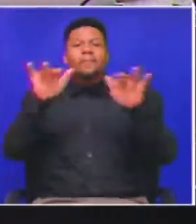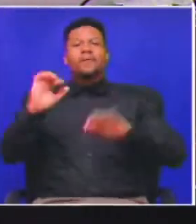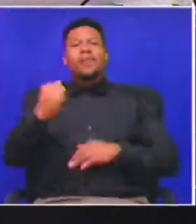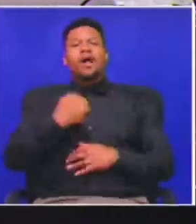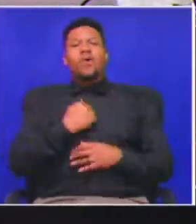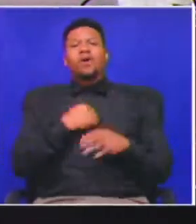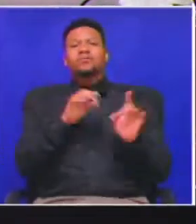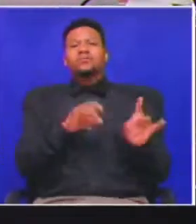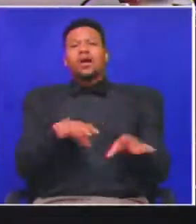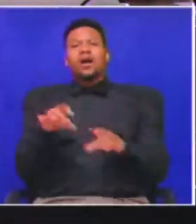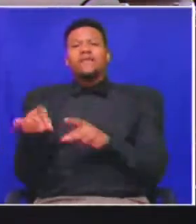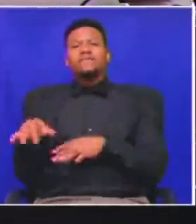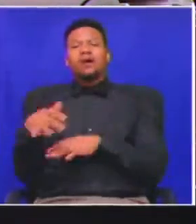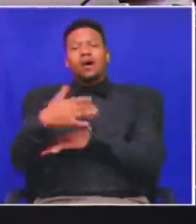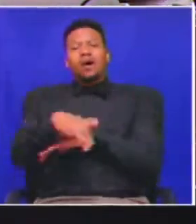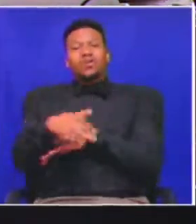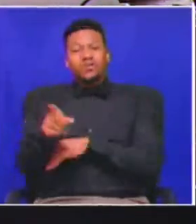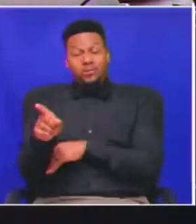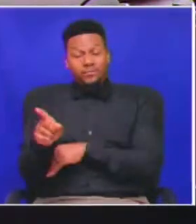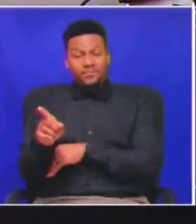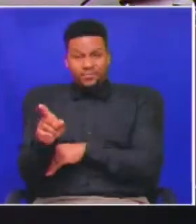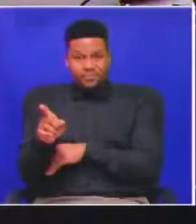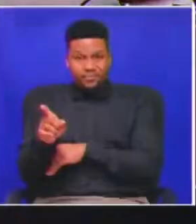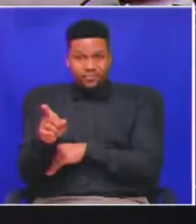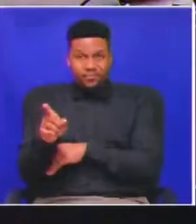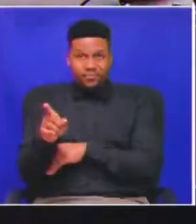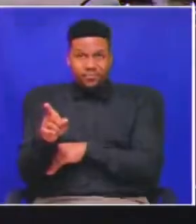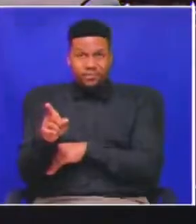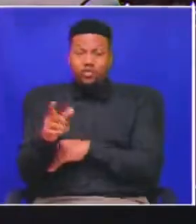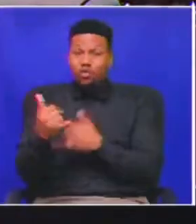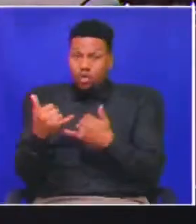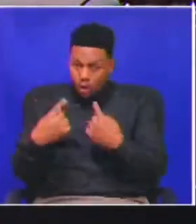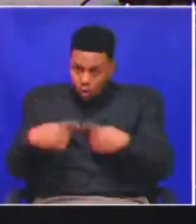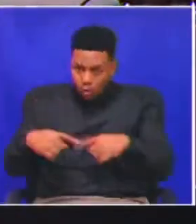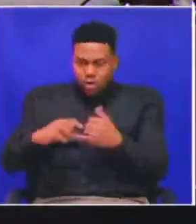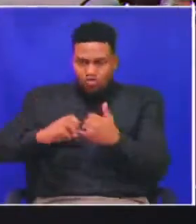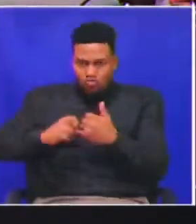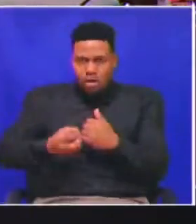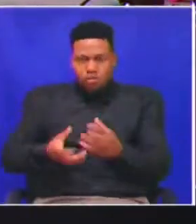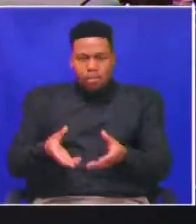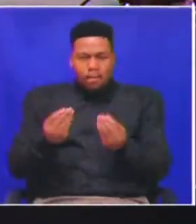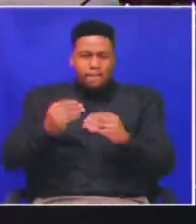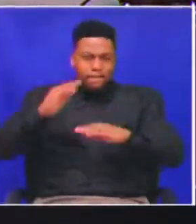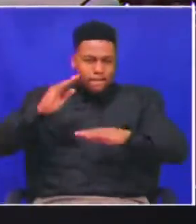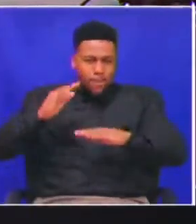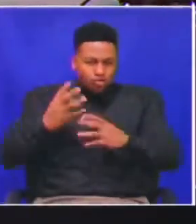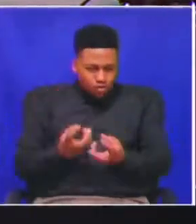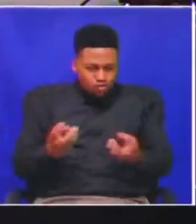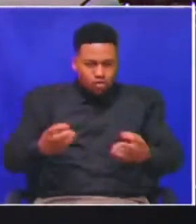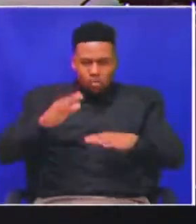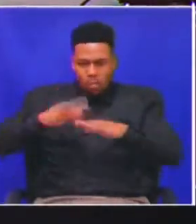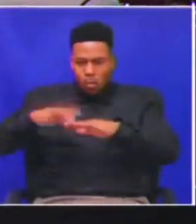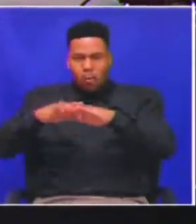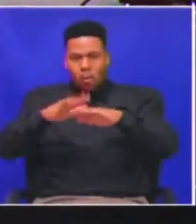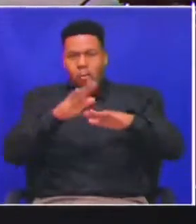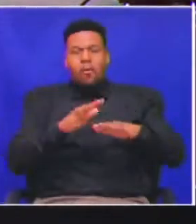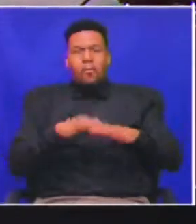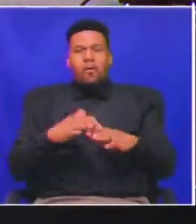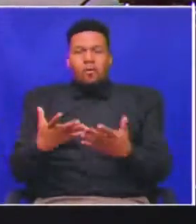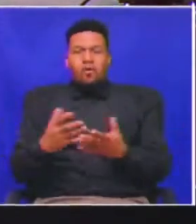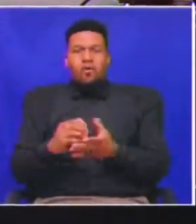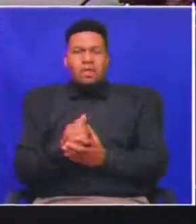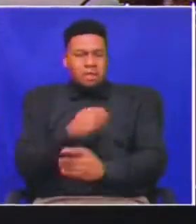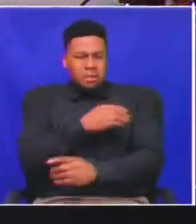made to get more resources, to get more capability, financial